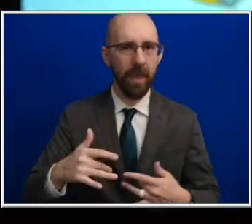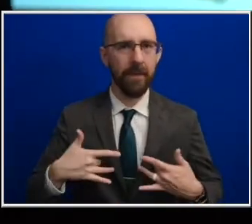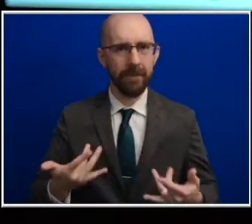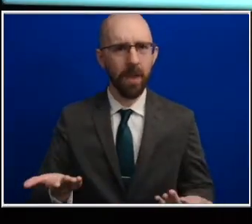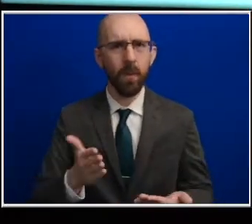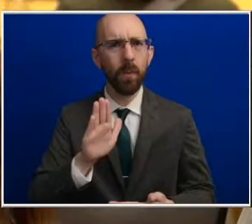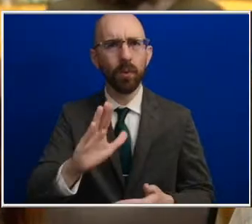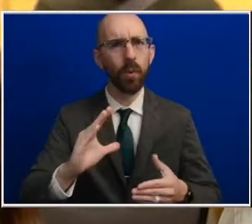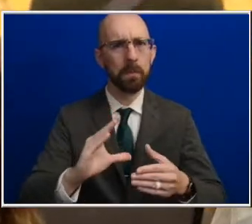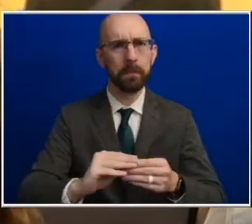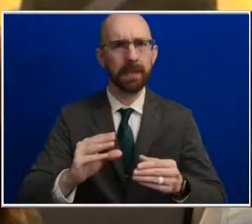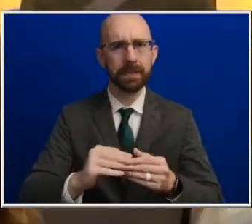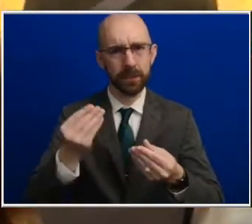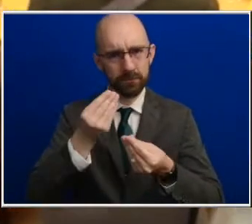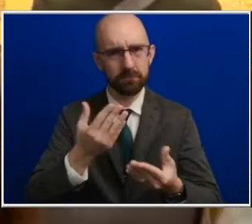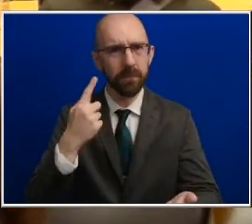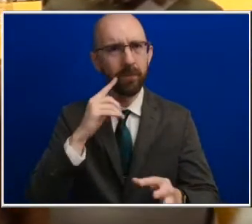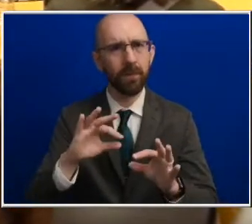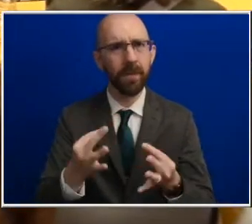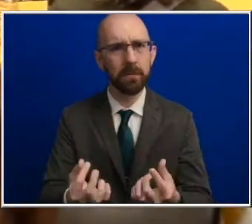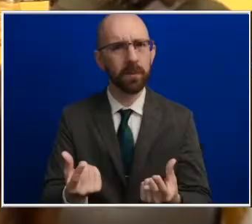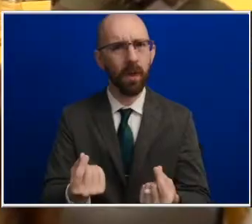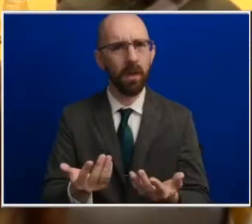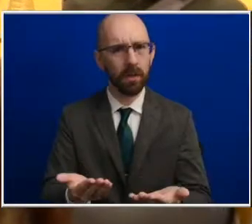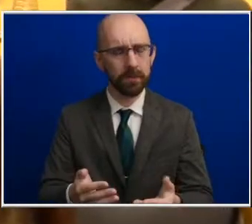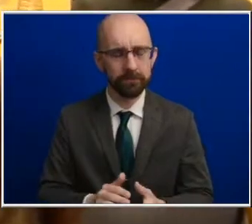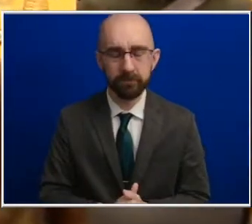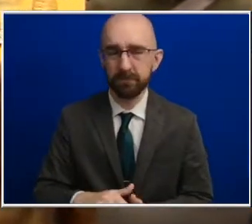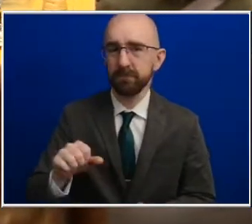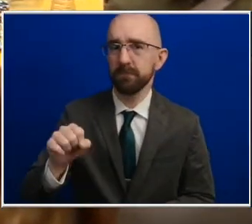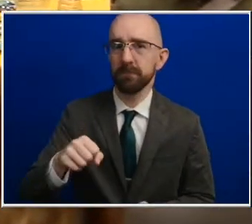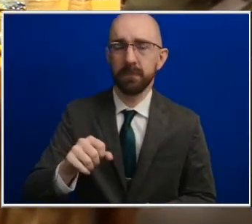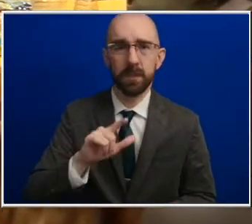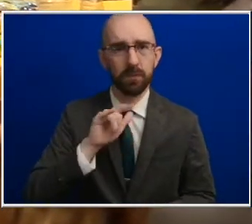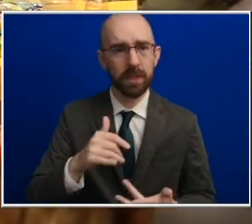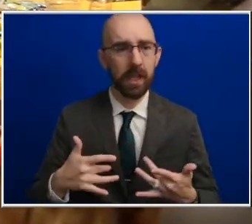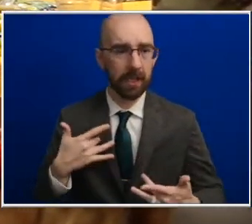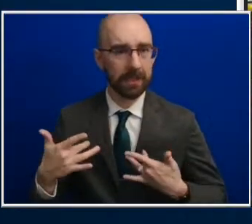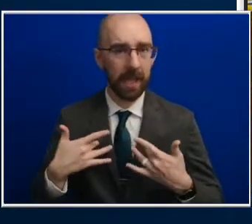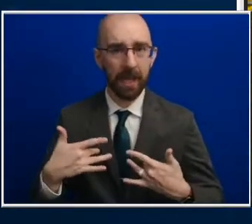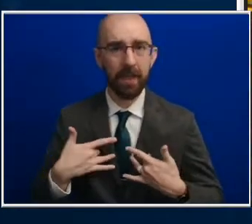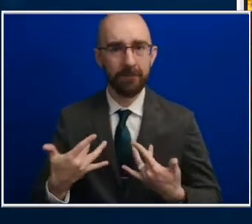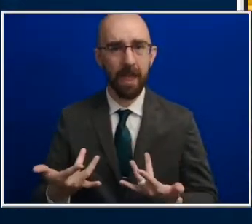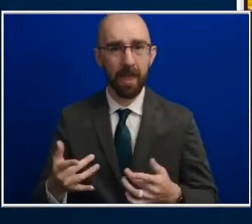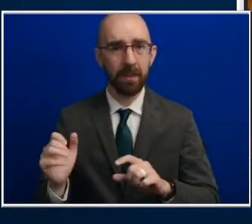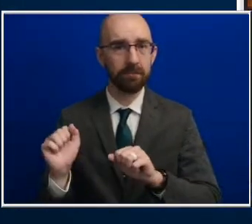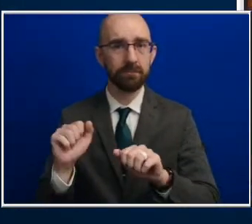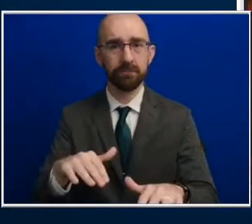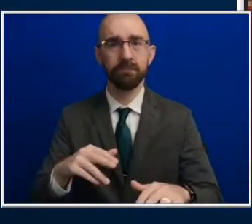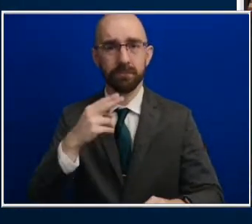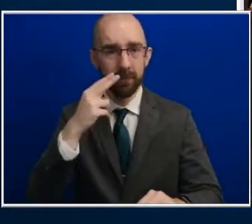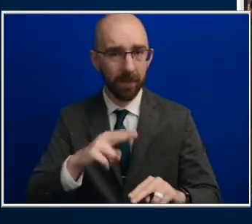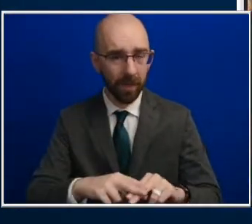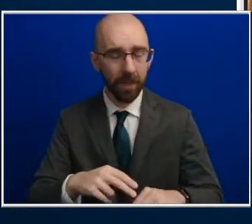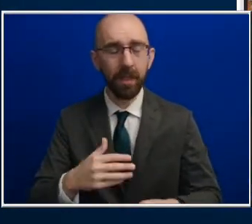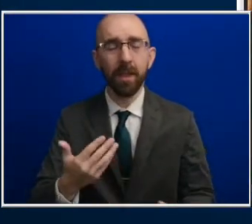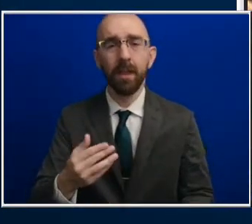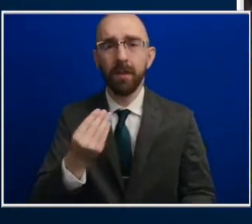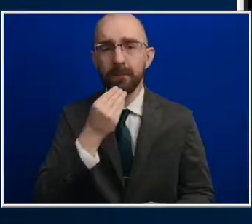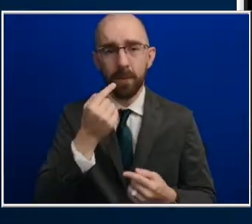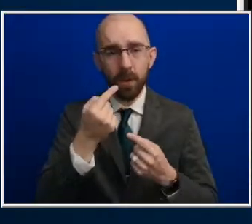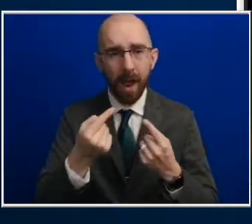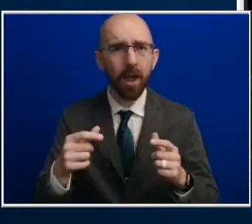message to the families? Yeah, so it was a really exciting event, and food allergies can be